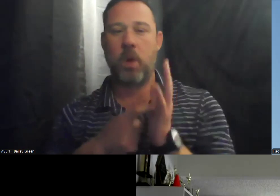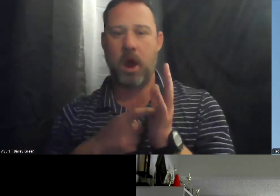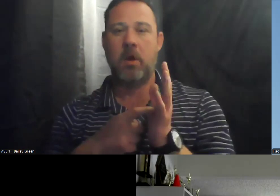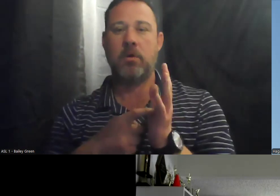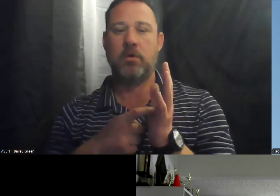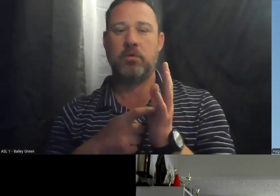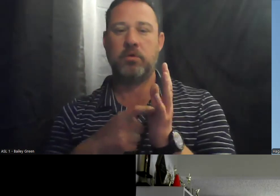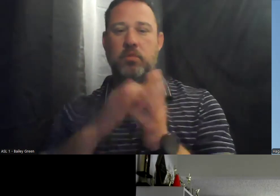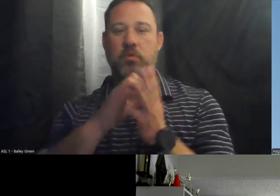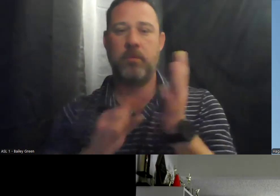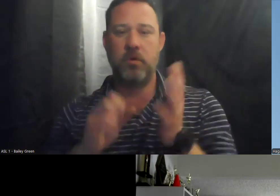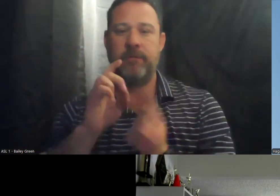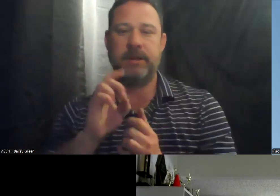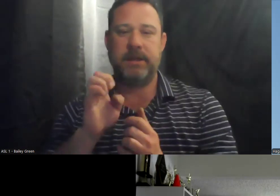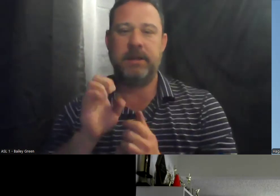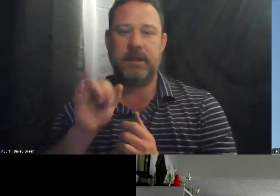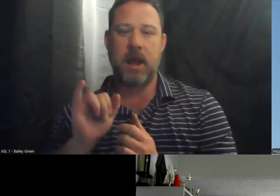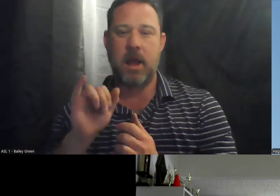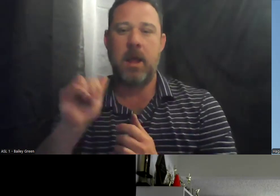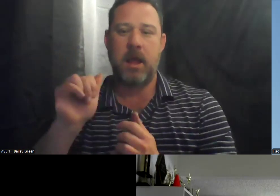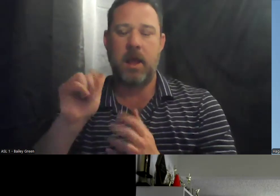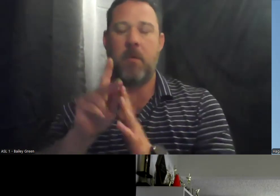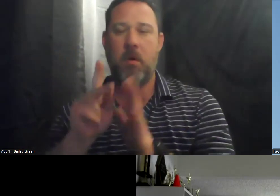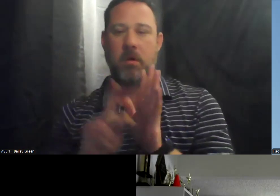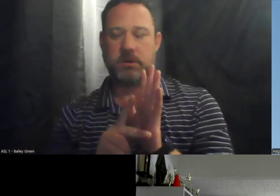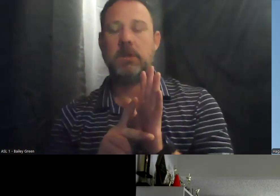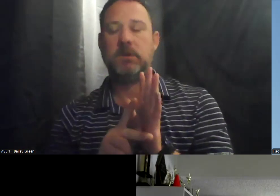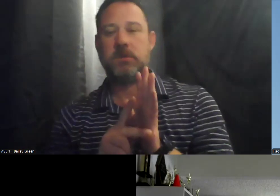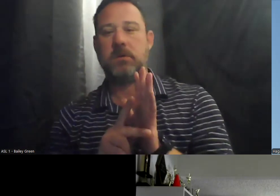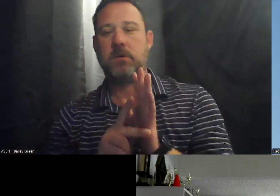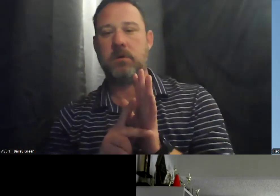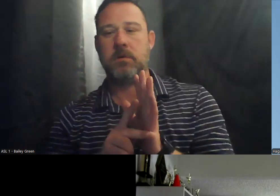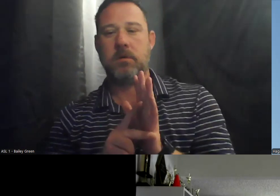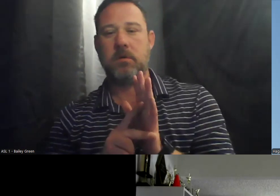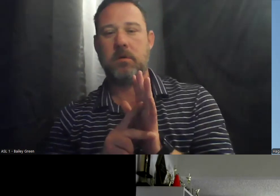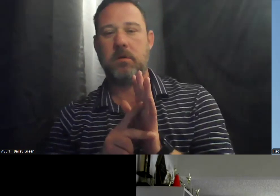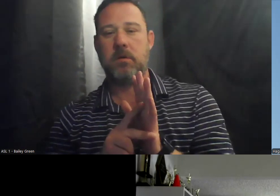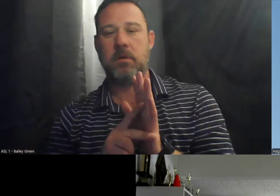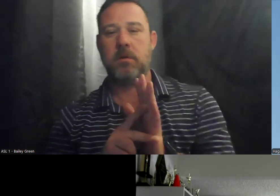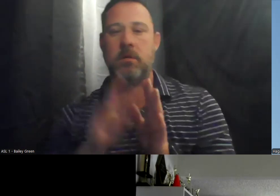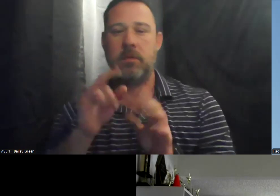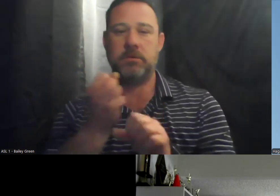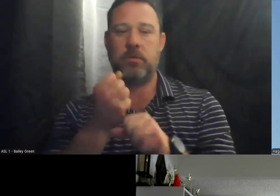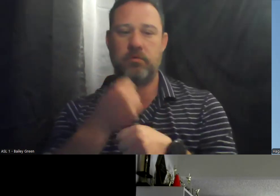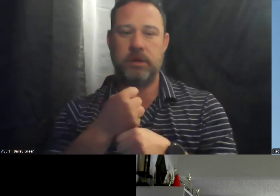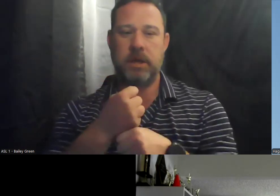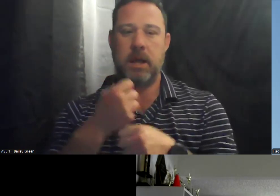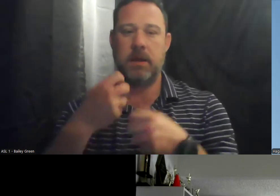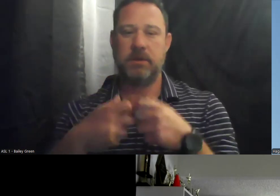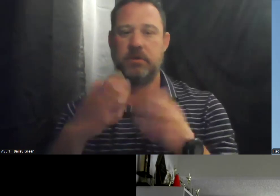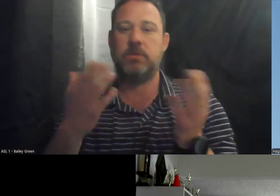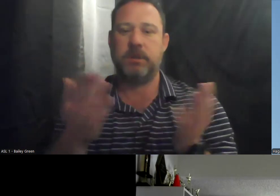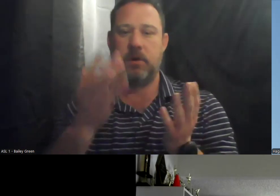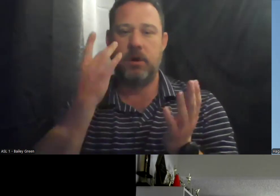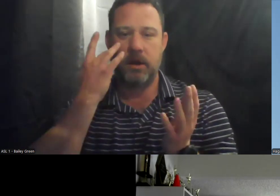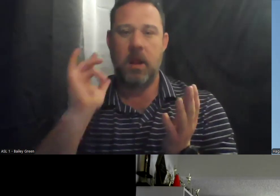remove DEIA policies. And, you know, this is going to create issues even here in